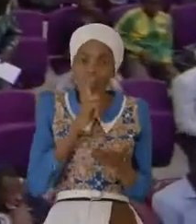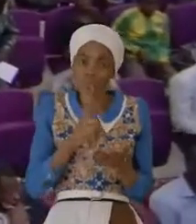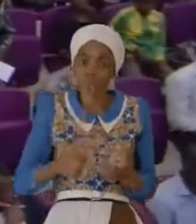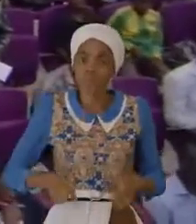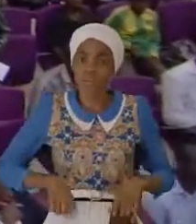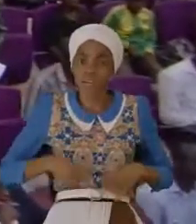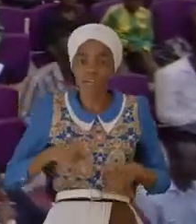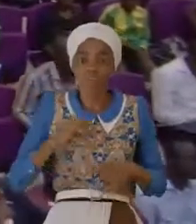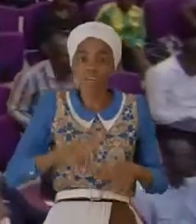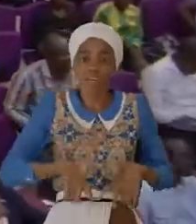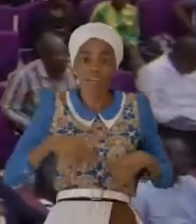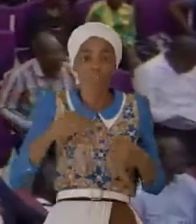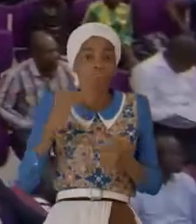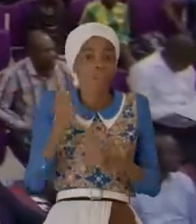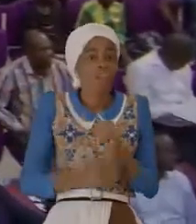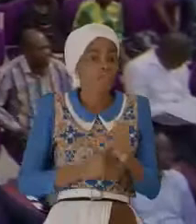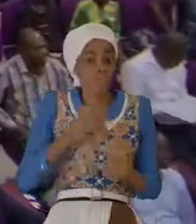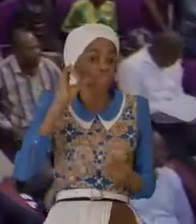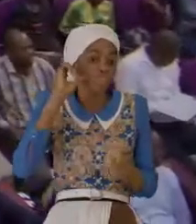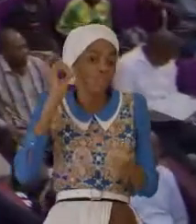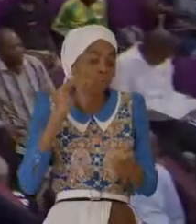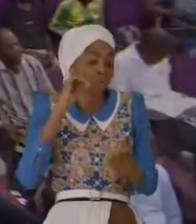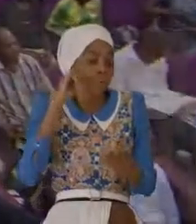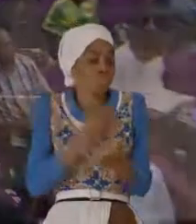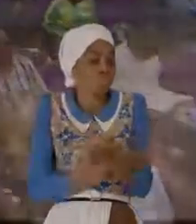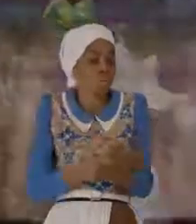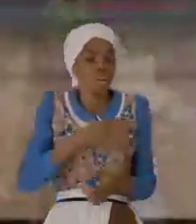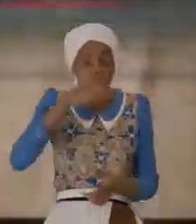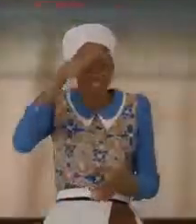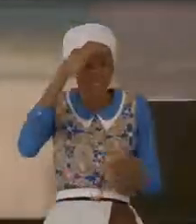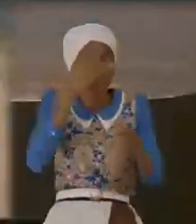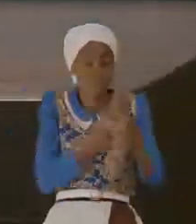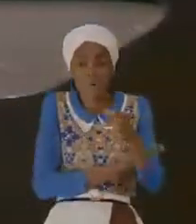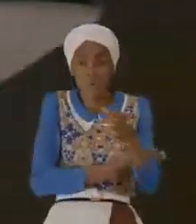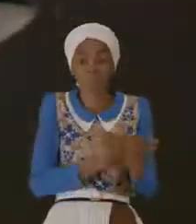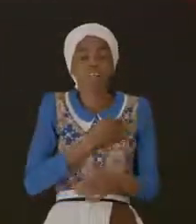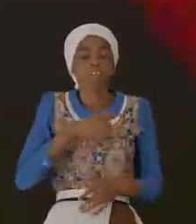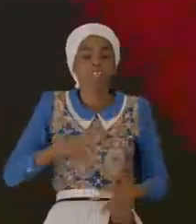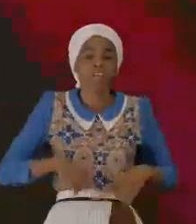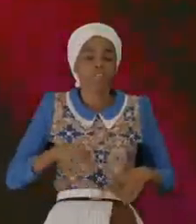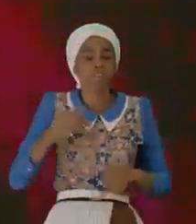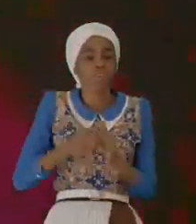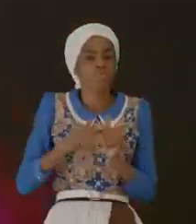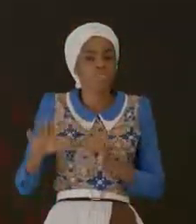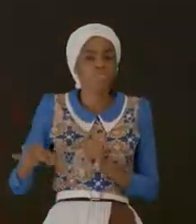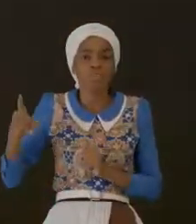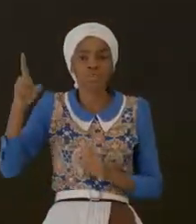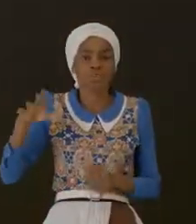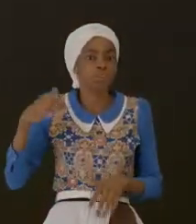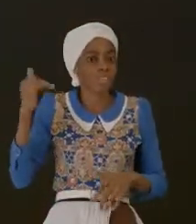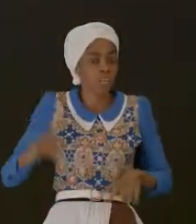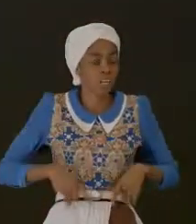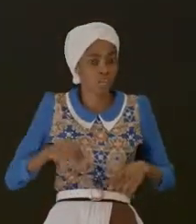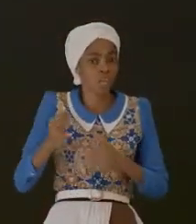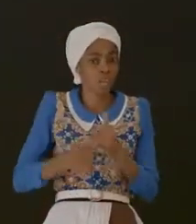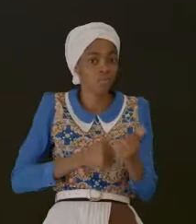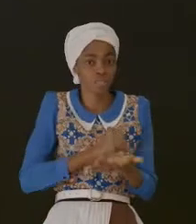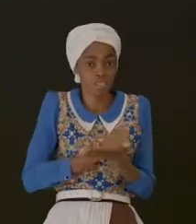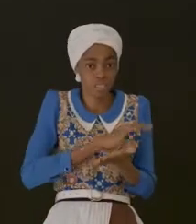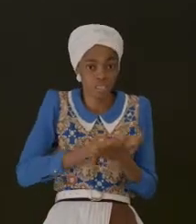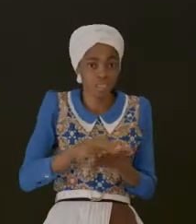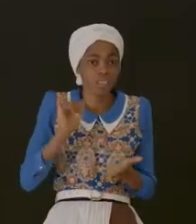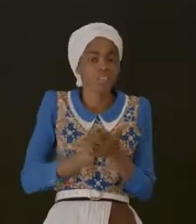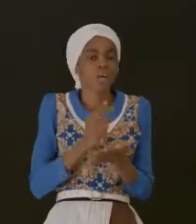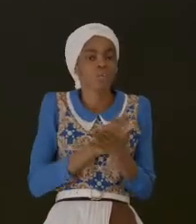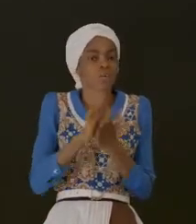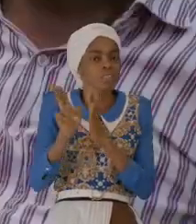son every daughter the life of every child of God and the life of every saint that holiness what will